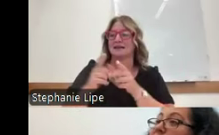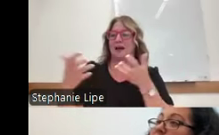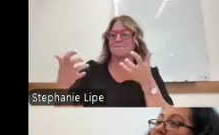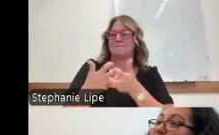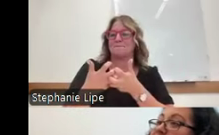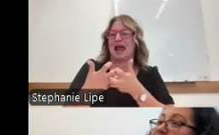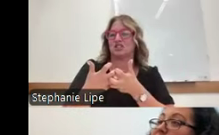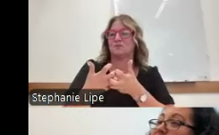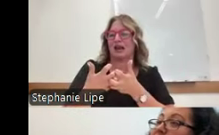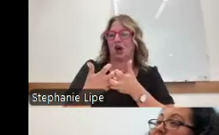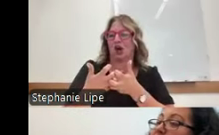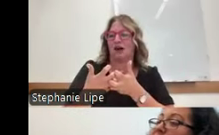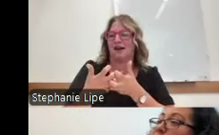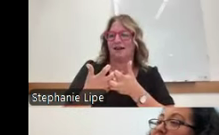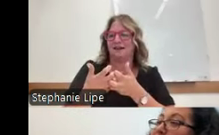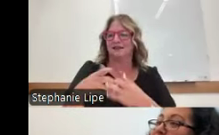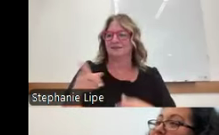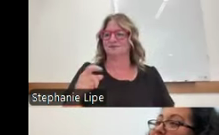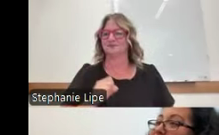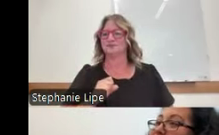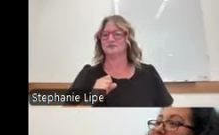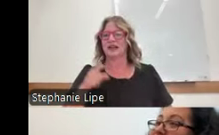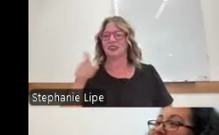if you can imagine it like a matchmaker,